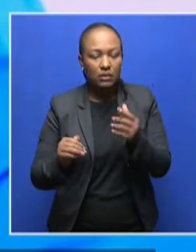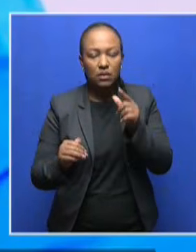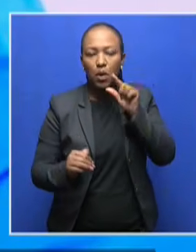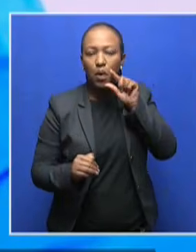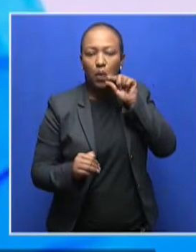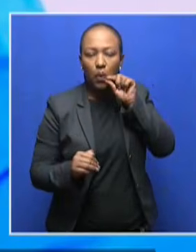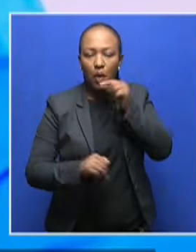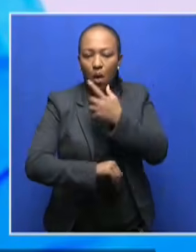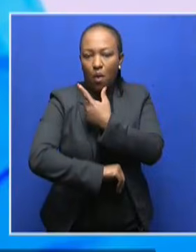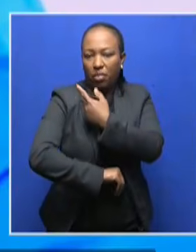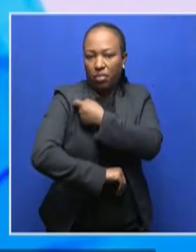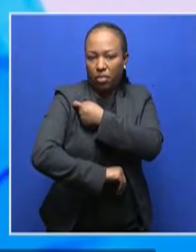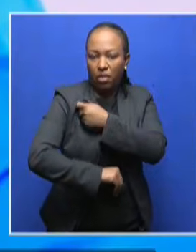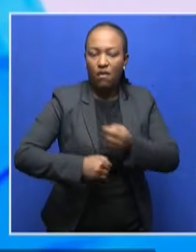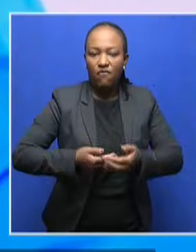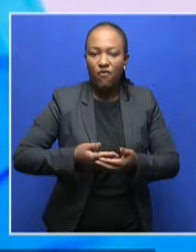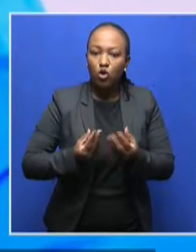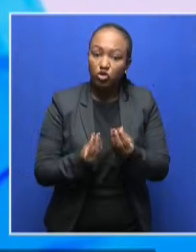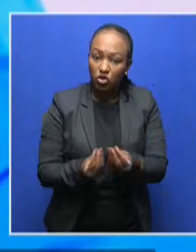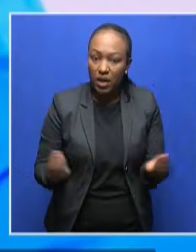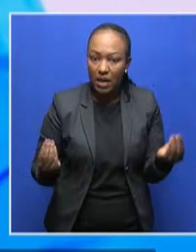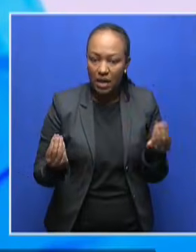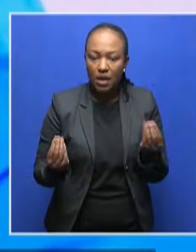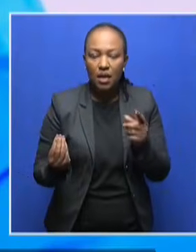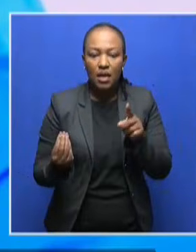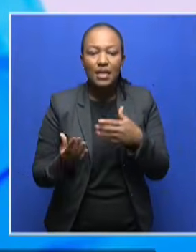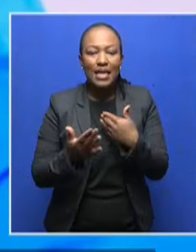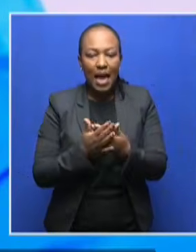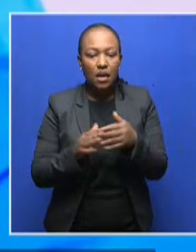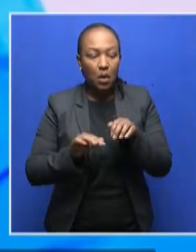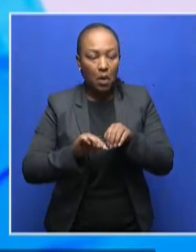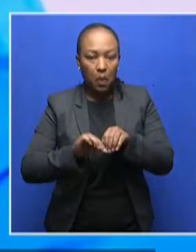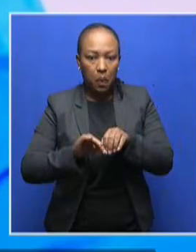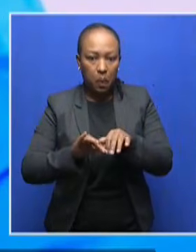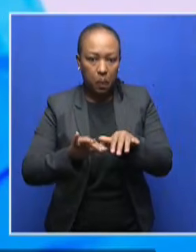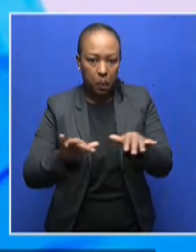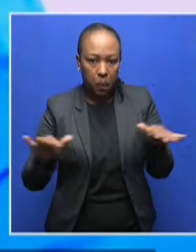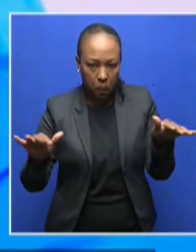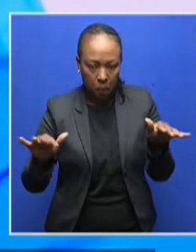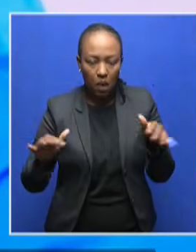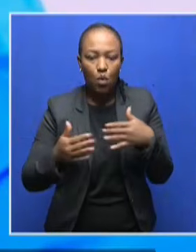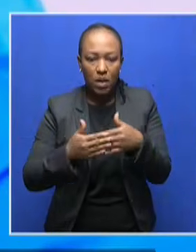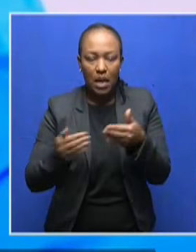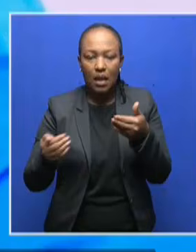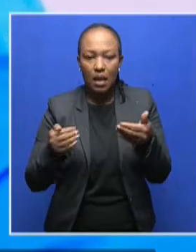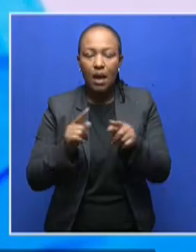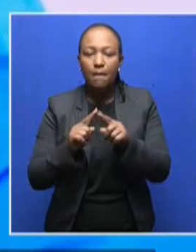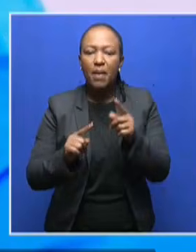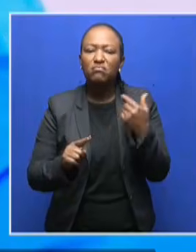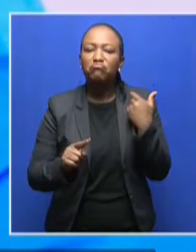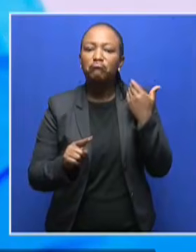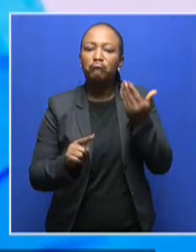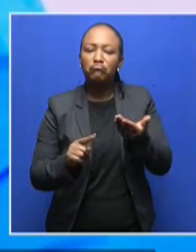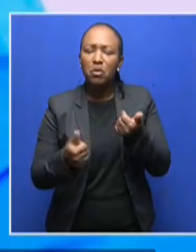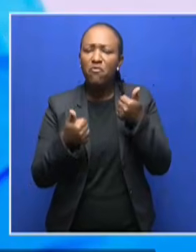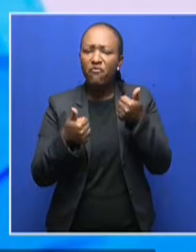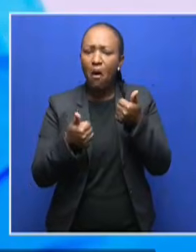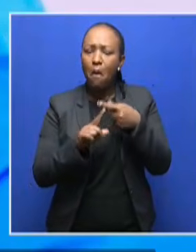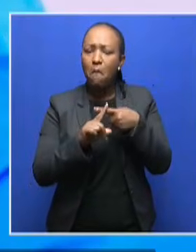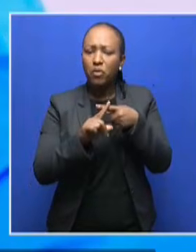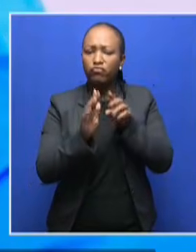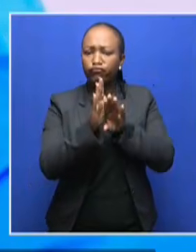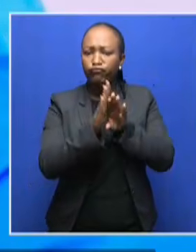The department says that the decline could be reversed or rather it could reverse decades of public health gains,